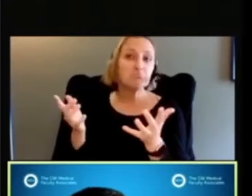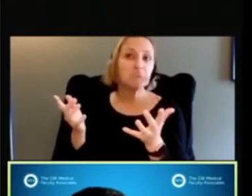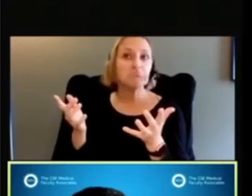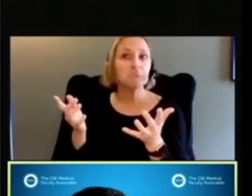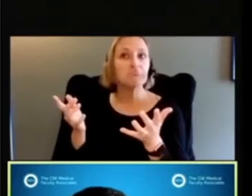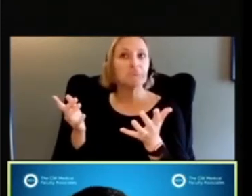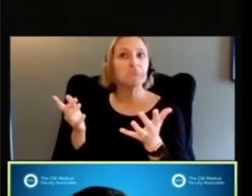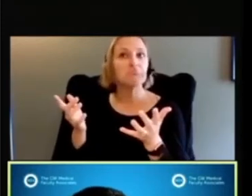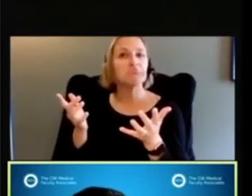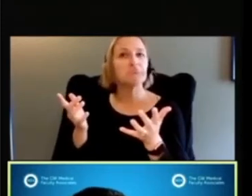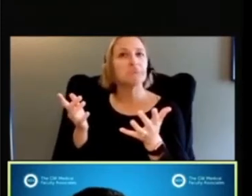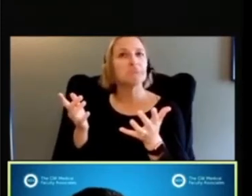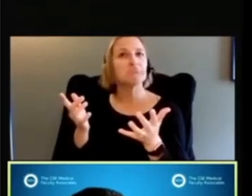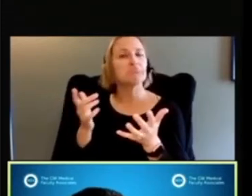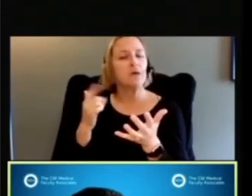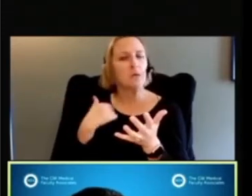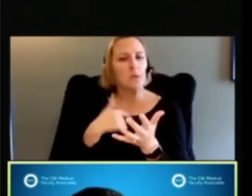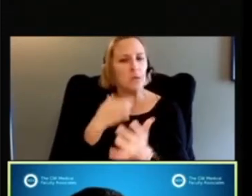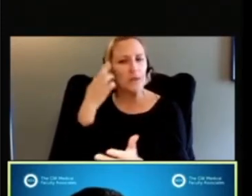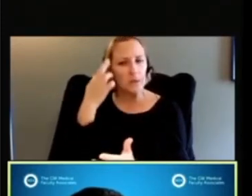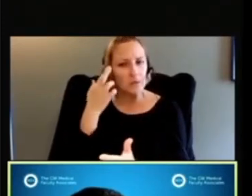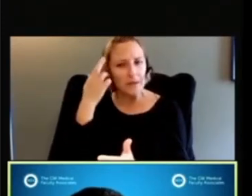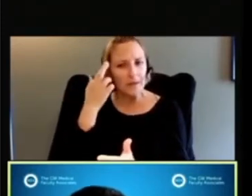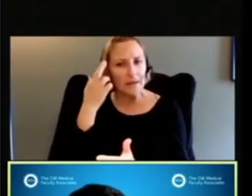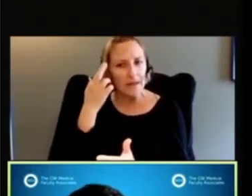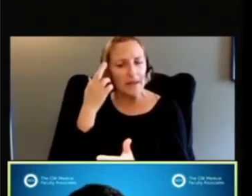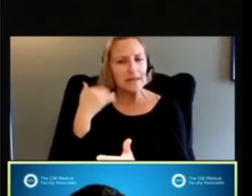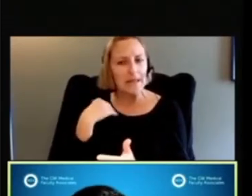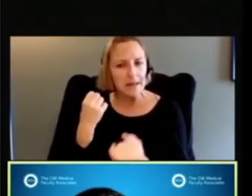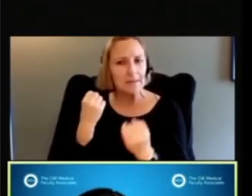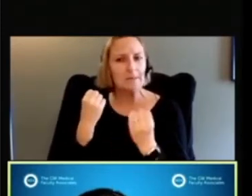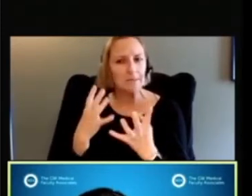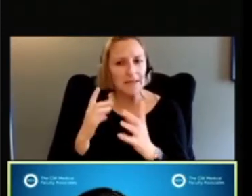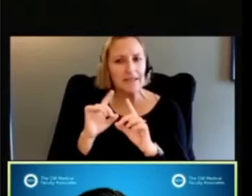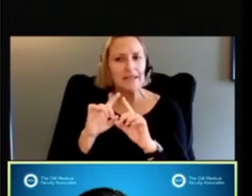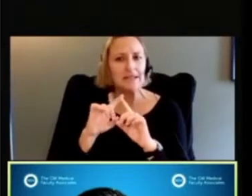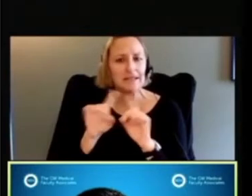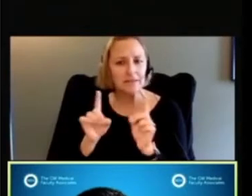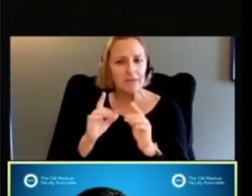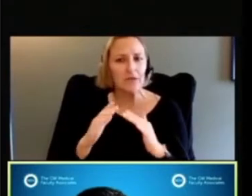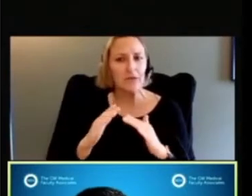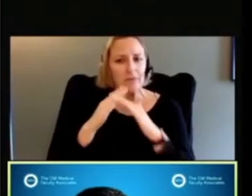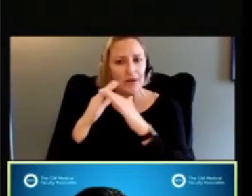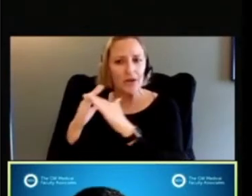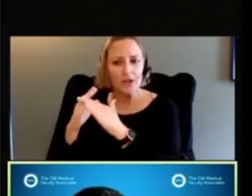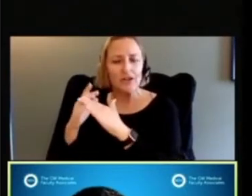illuminated that there's a lot of barriers to adopting or downloading an app.